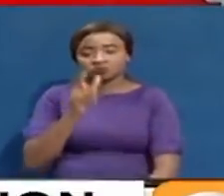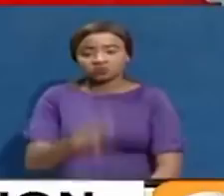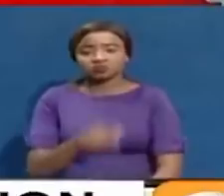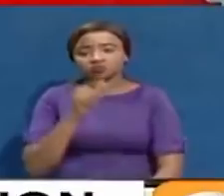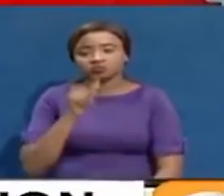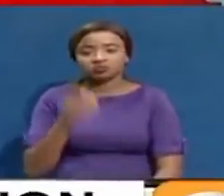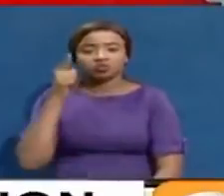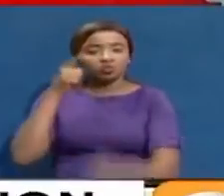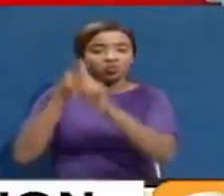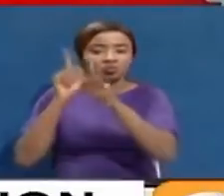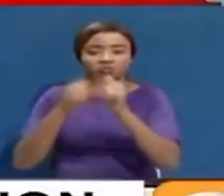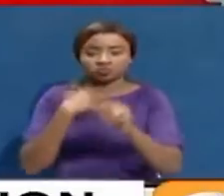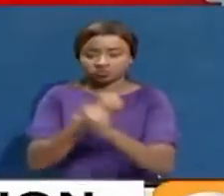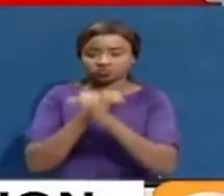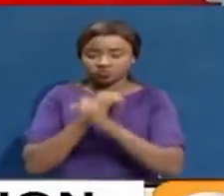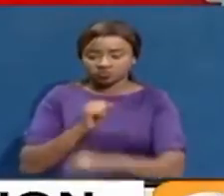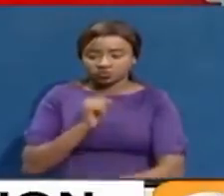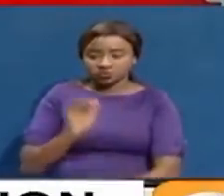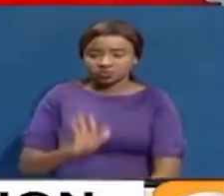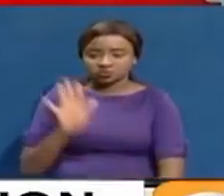a bid to protect his daughter.